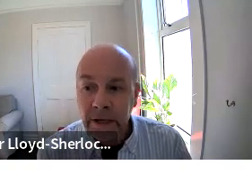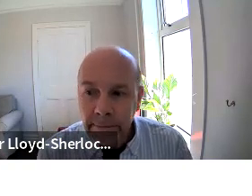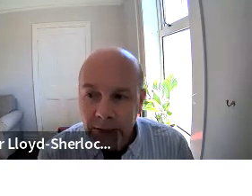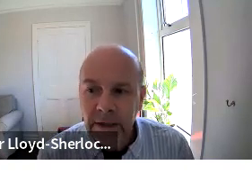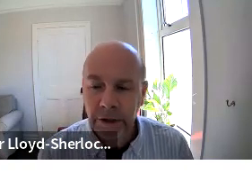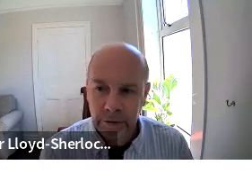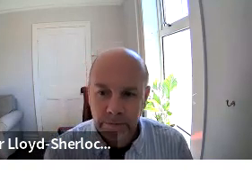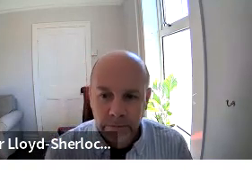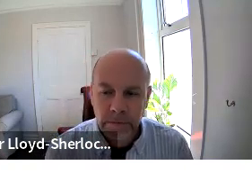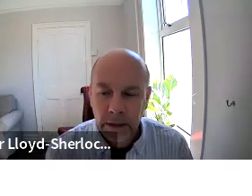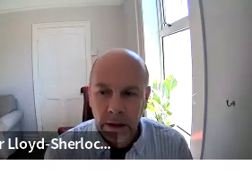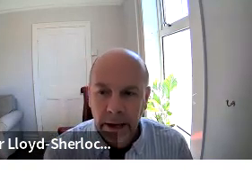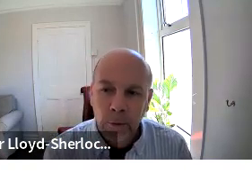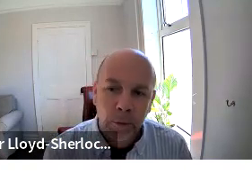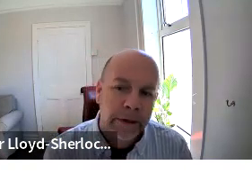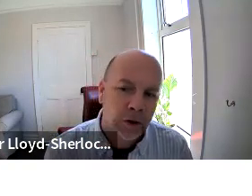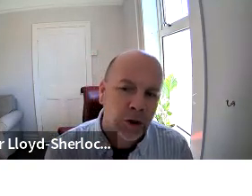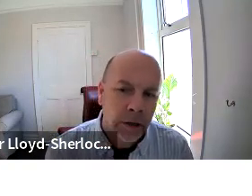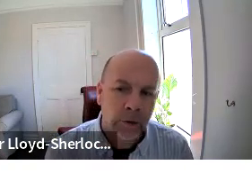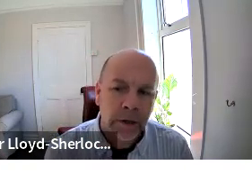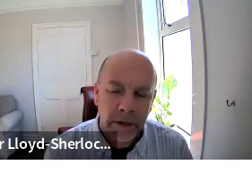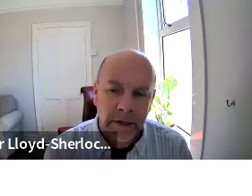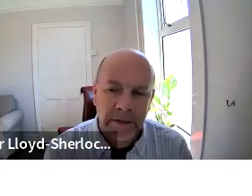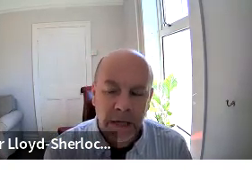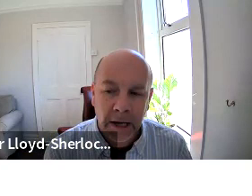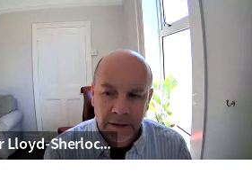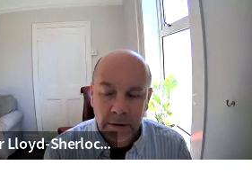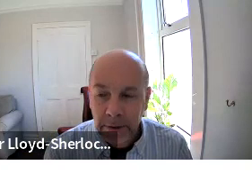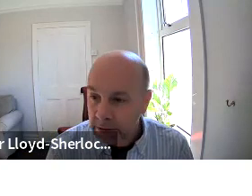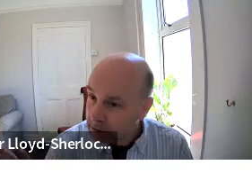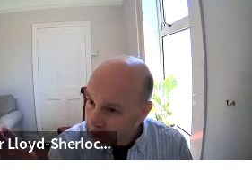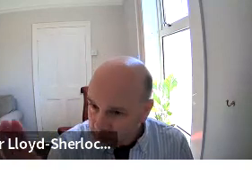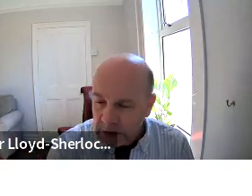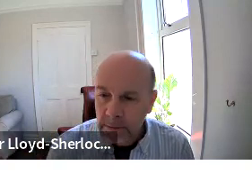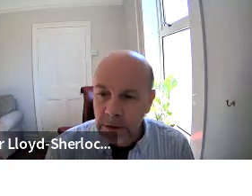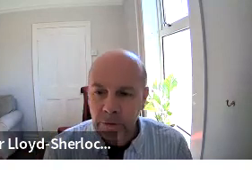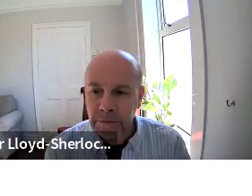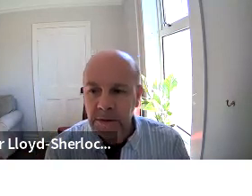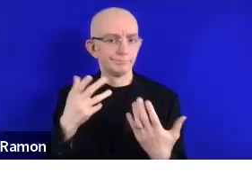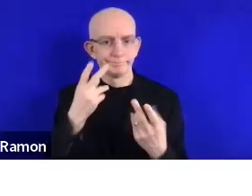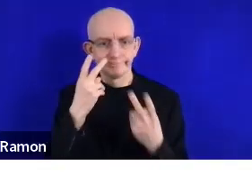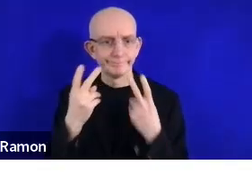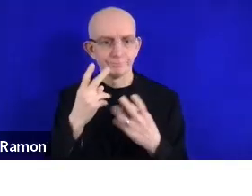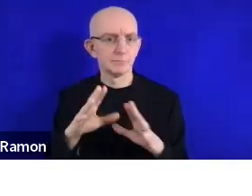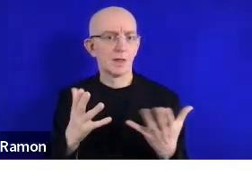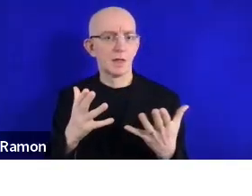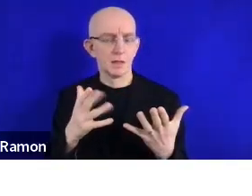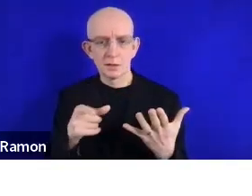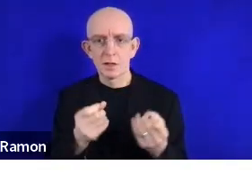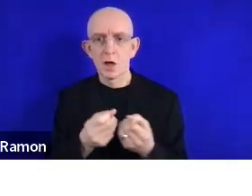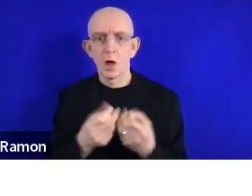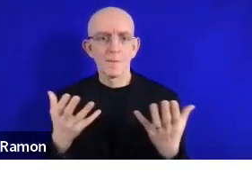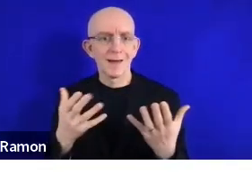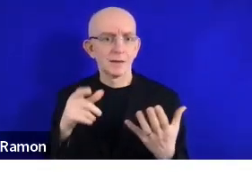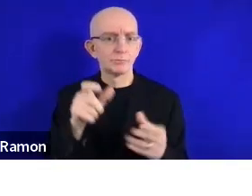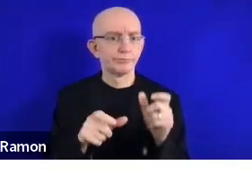for rehabilitation. And what we can show is that comparing these two very similar groups, a far